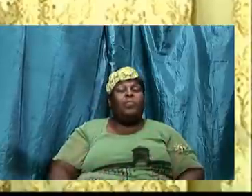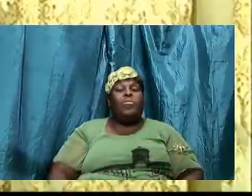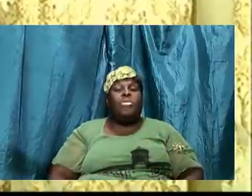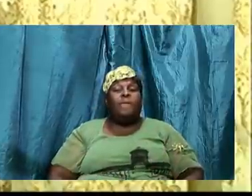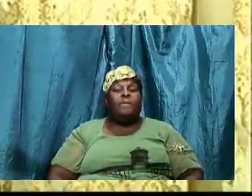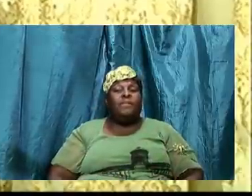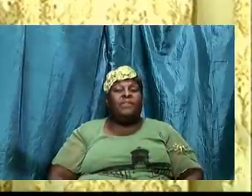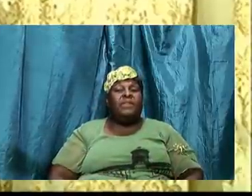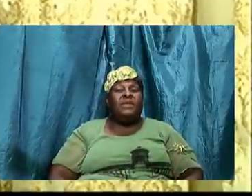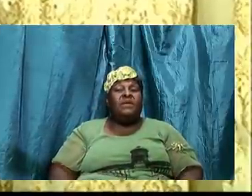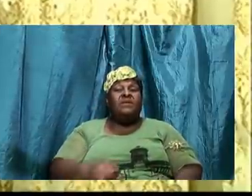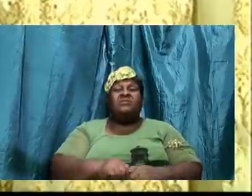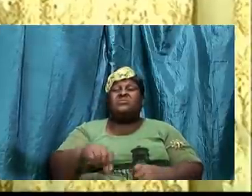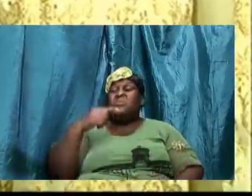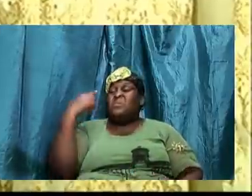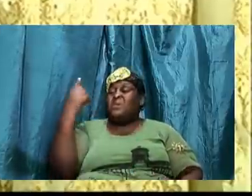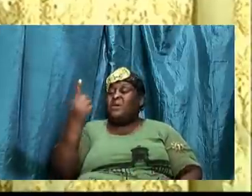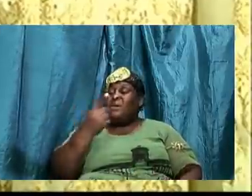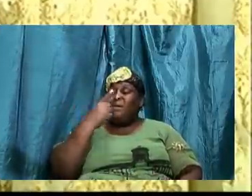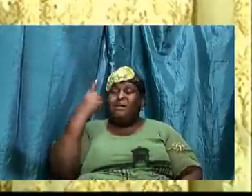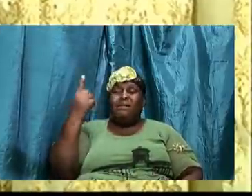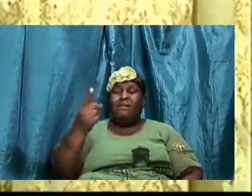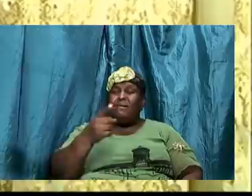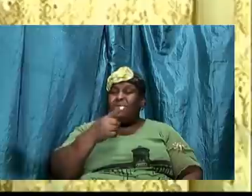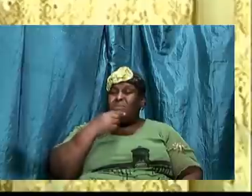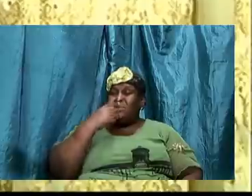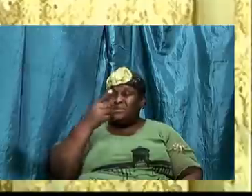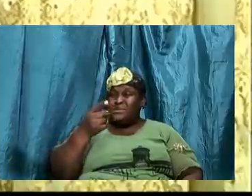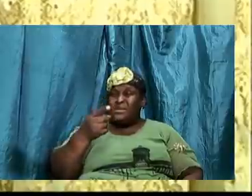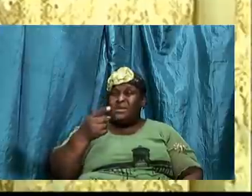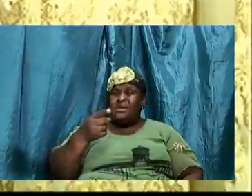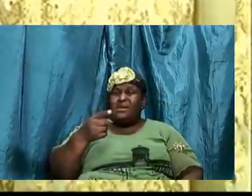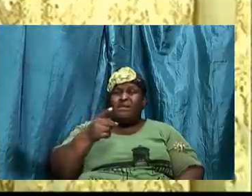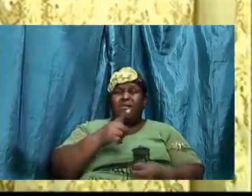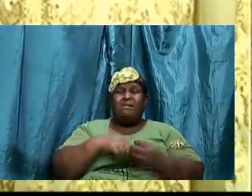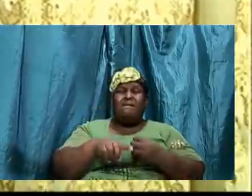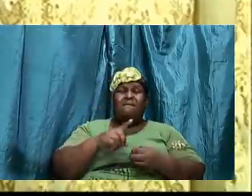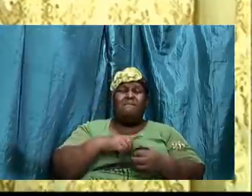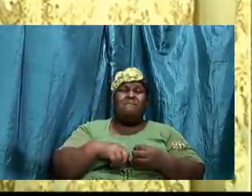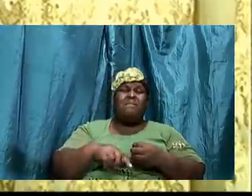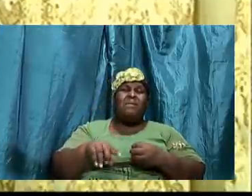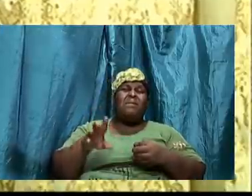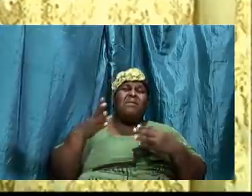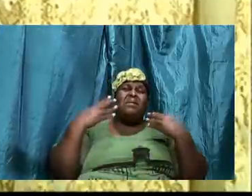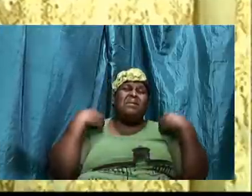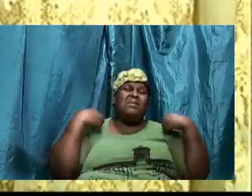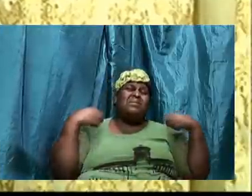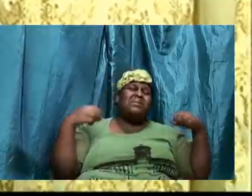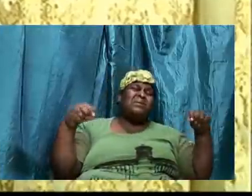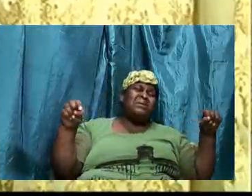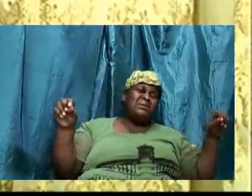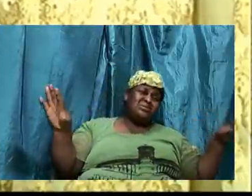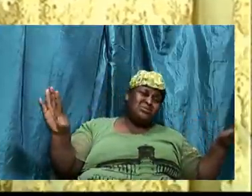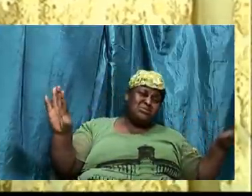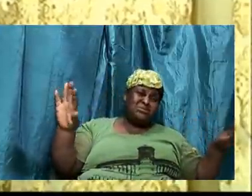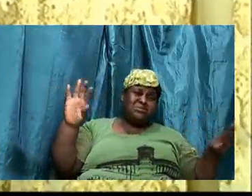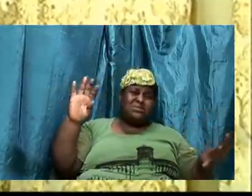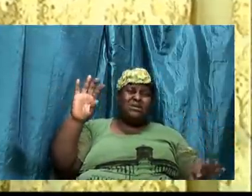So they always make mention of seraphim. Seraphims, they made mention of seraphim